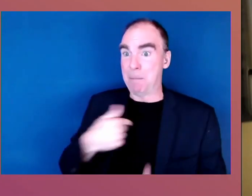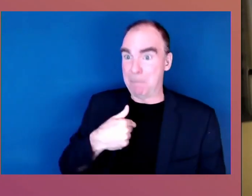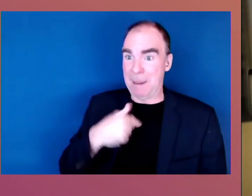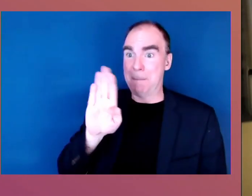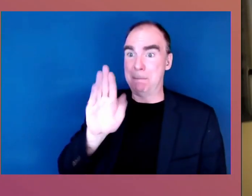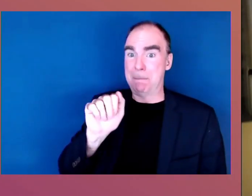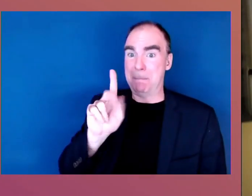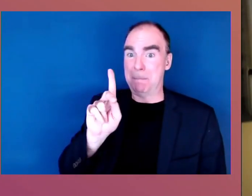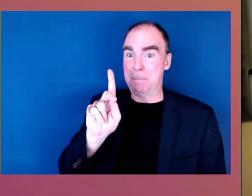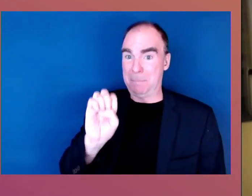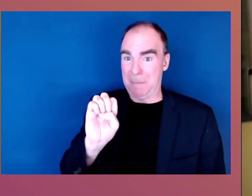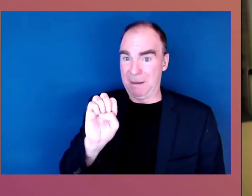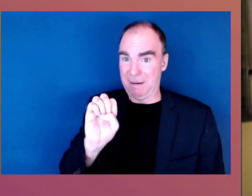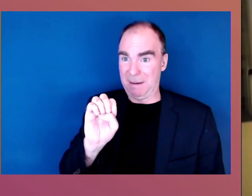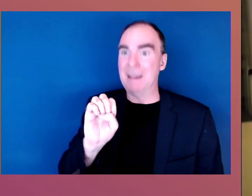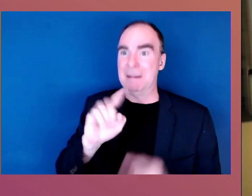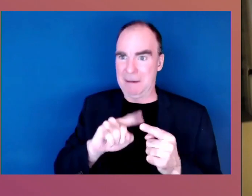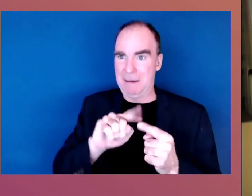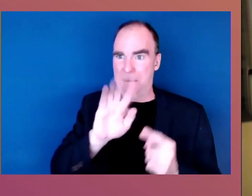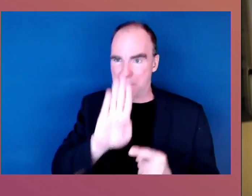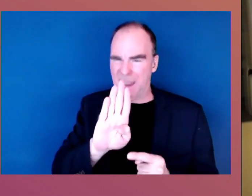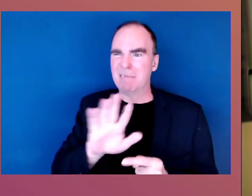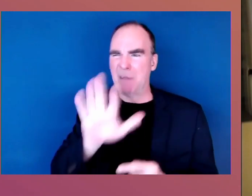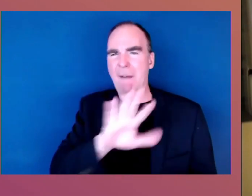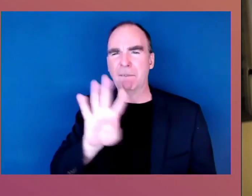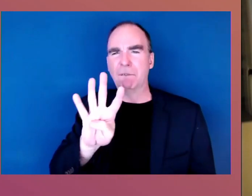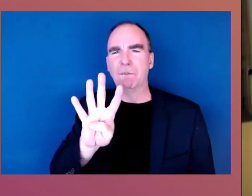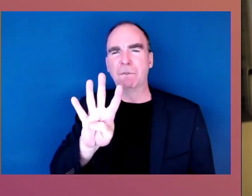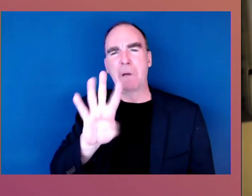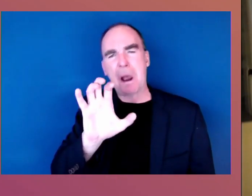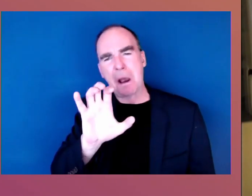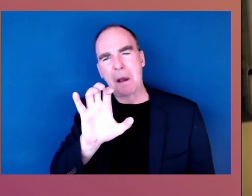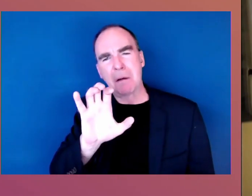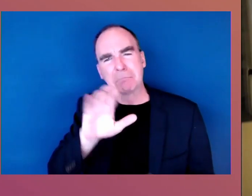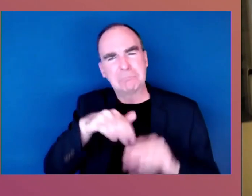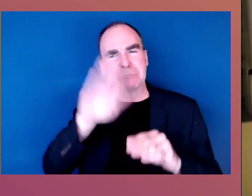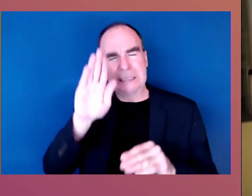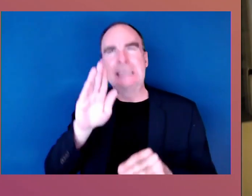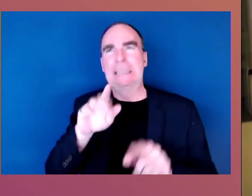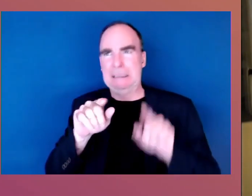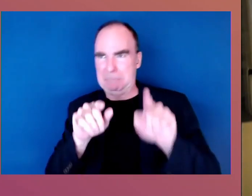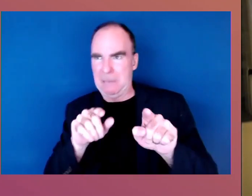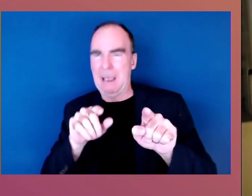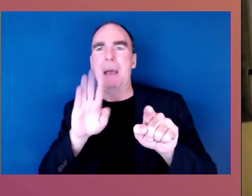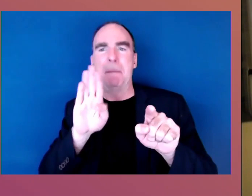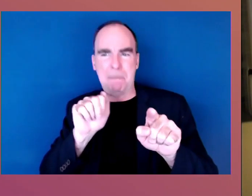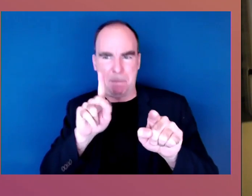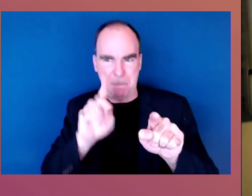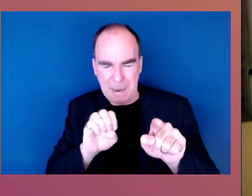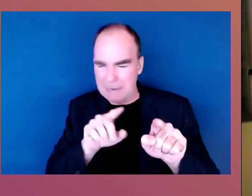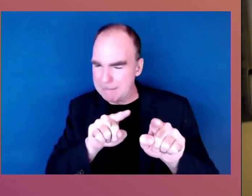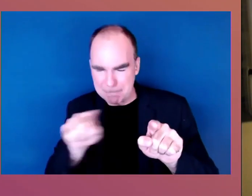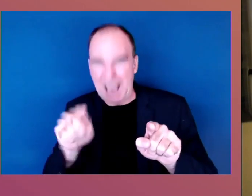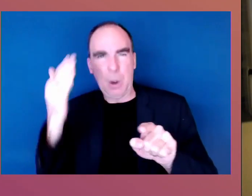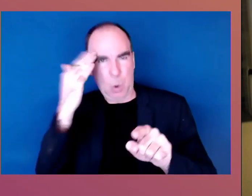braille labels are around here, so I know this is bake, and I know it's going to start from 350, I